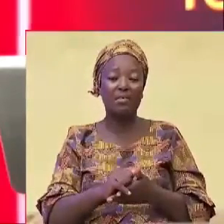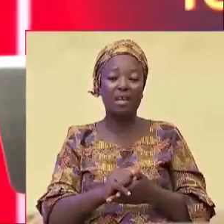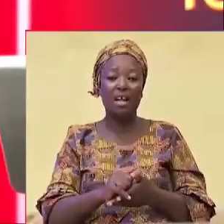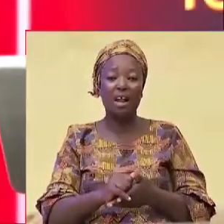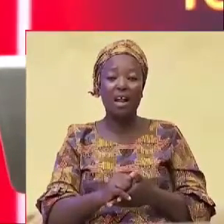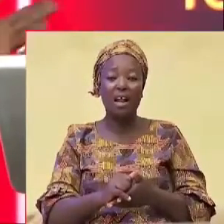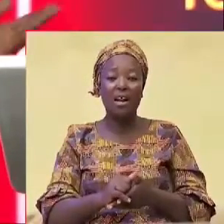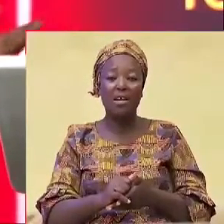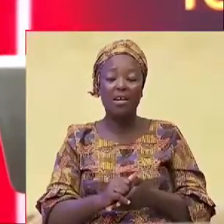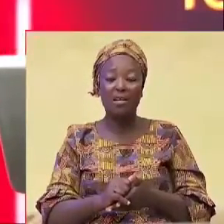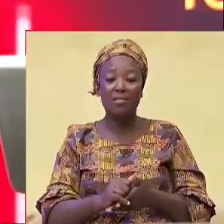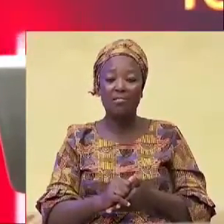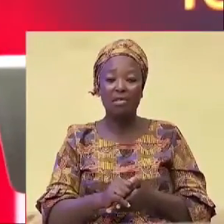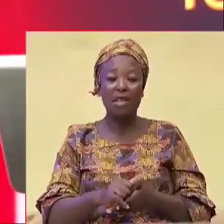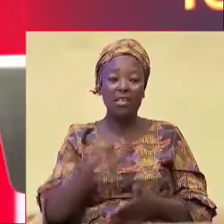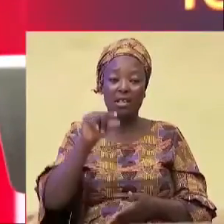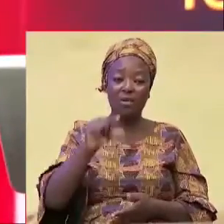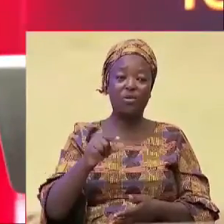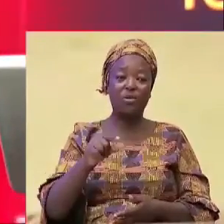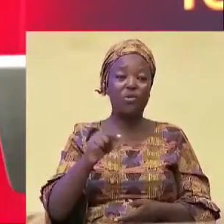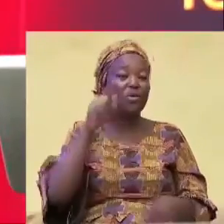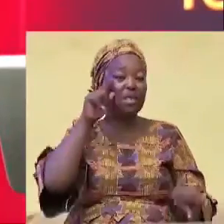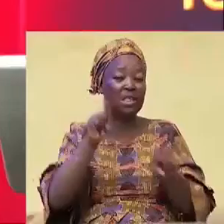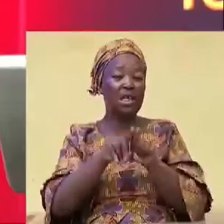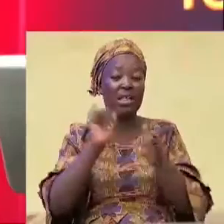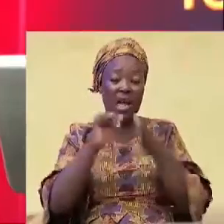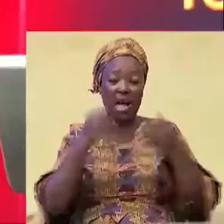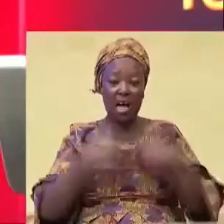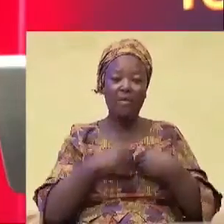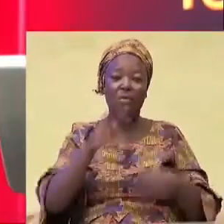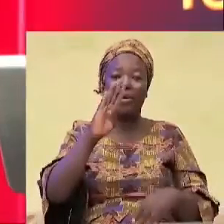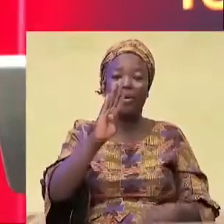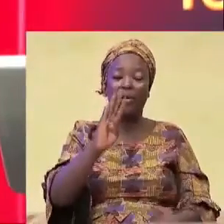our young sister that had fibroid?